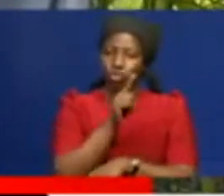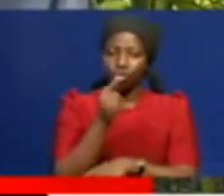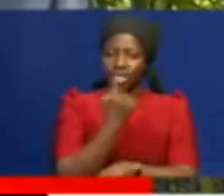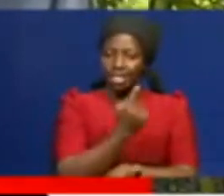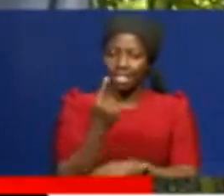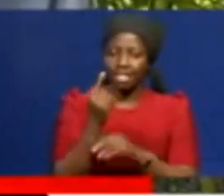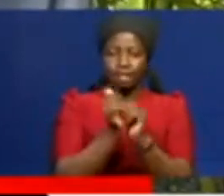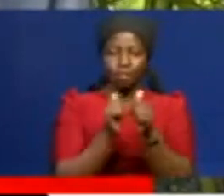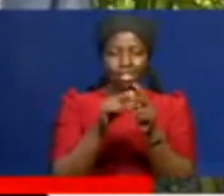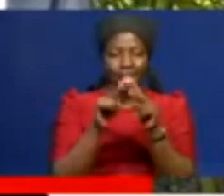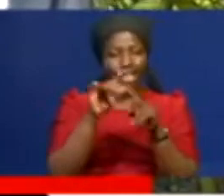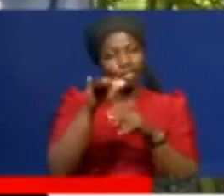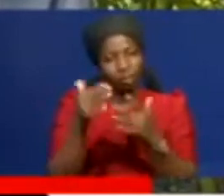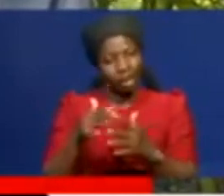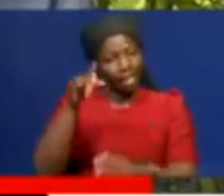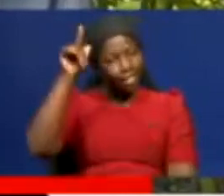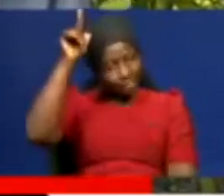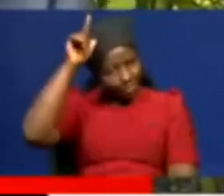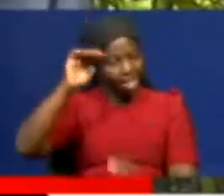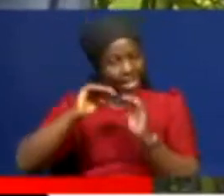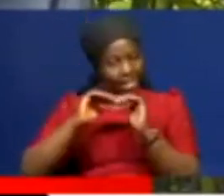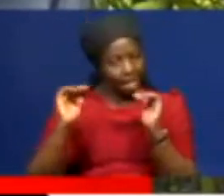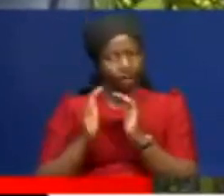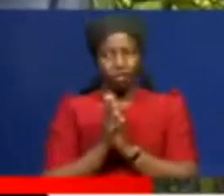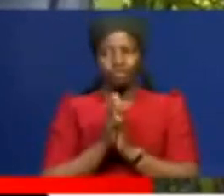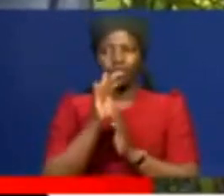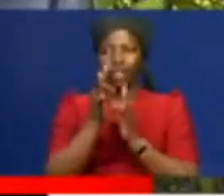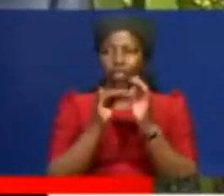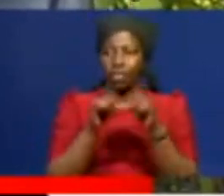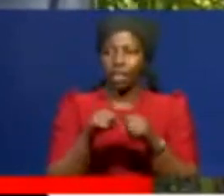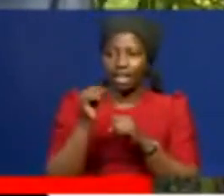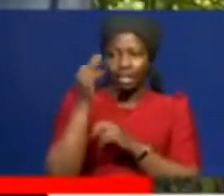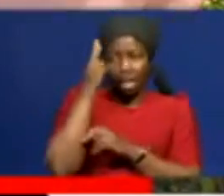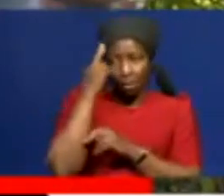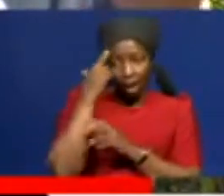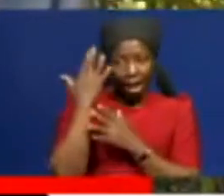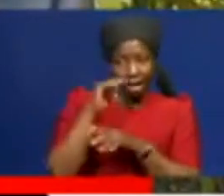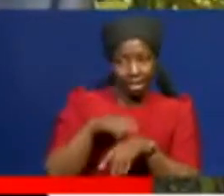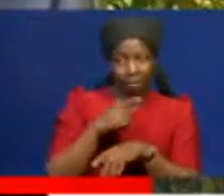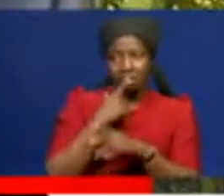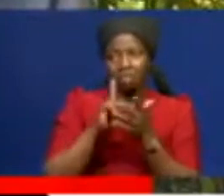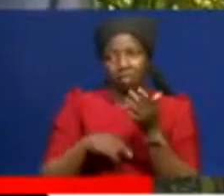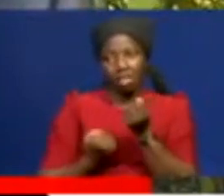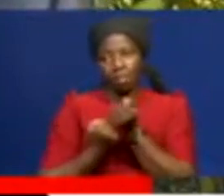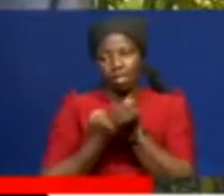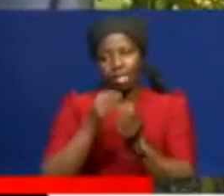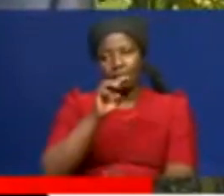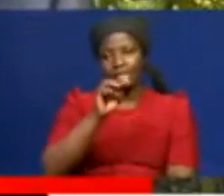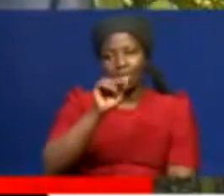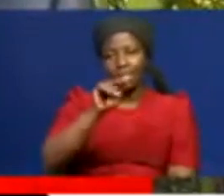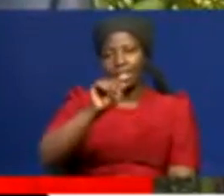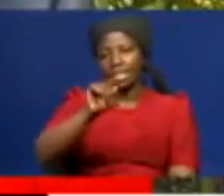from the grassroots or Mashinani altogether, if you can mention that. Remember the other time we told our viewers about the Manyata Resource Center, where